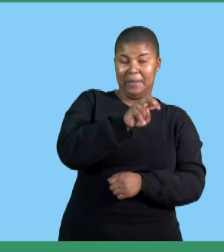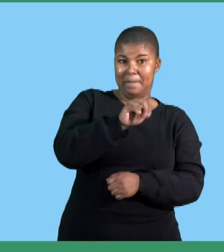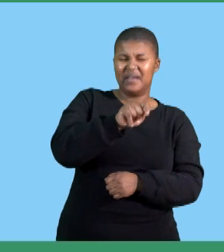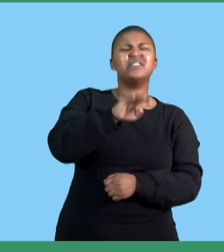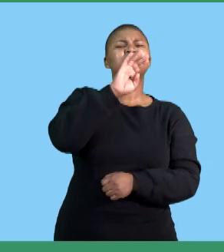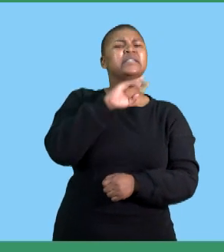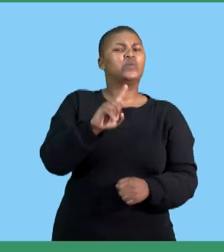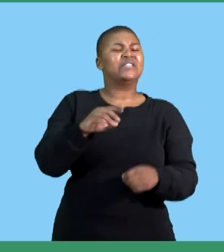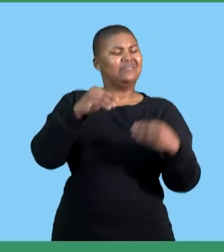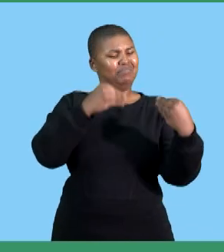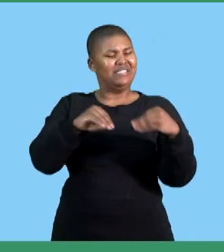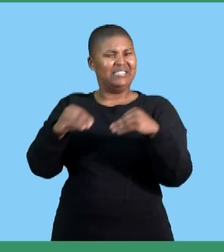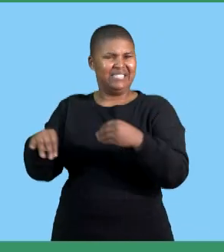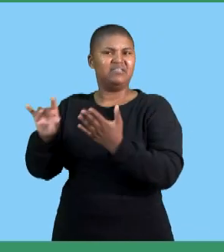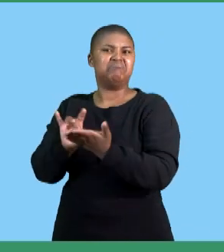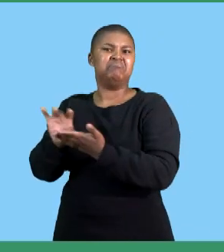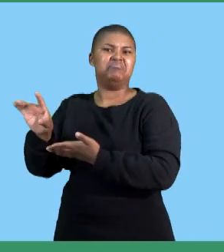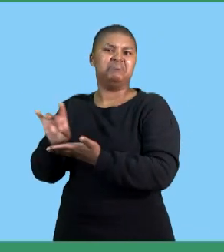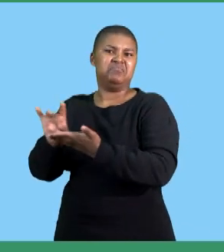employees to reduce costs.